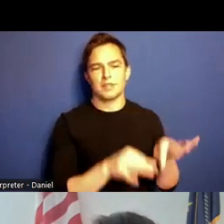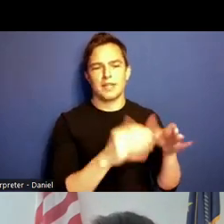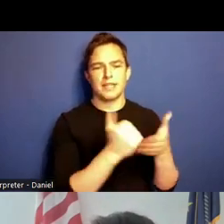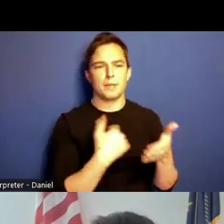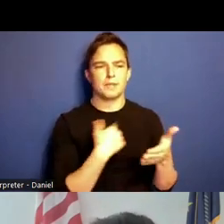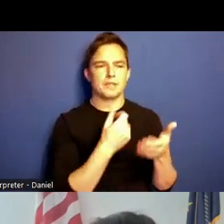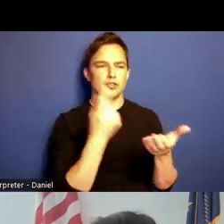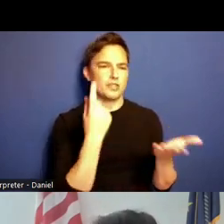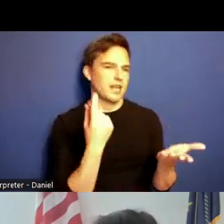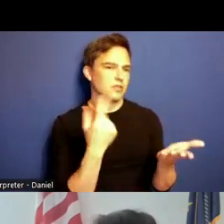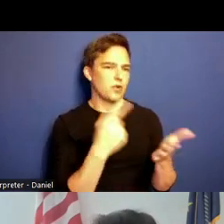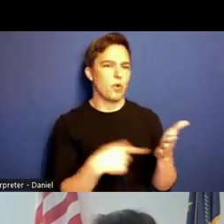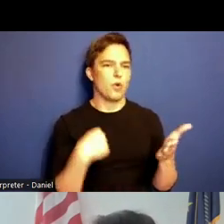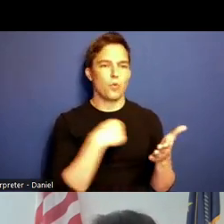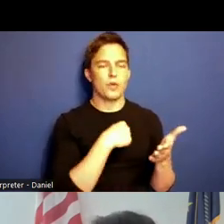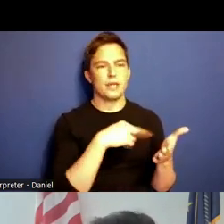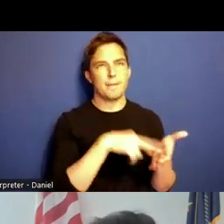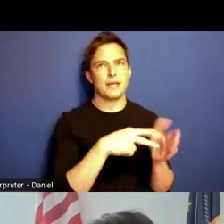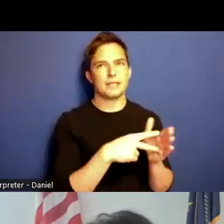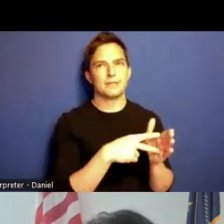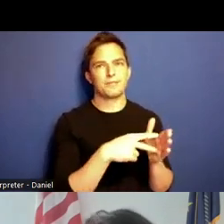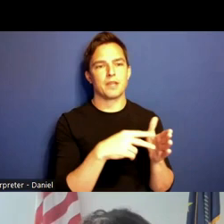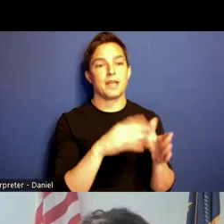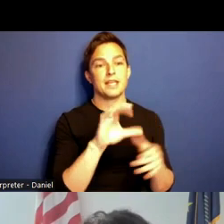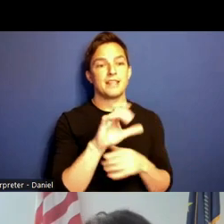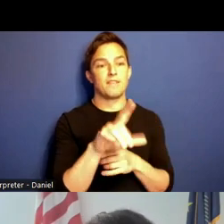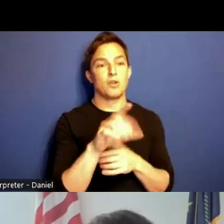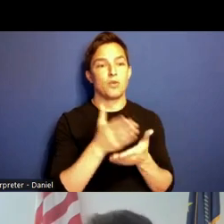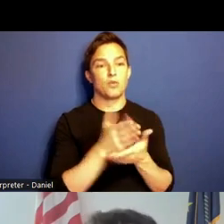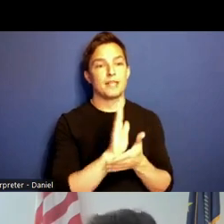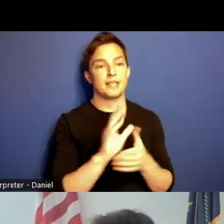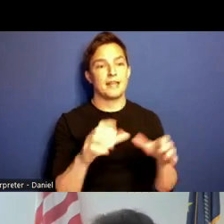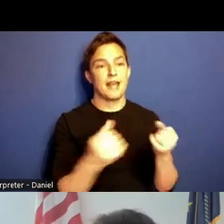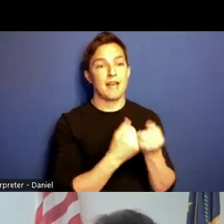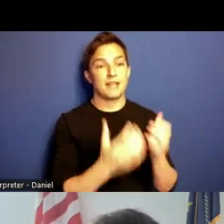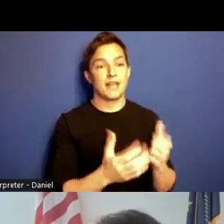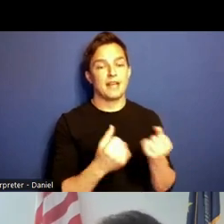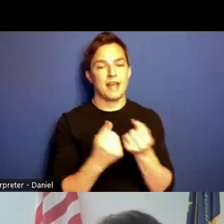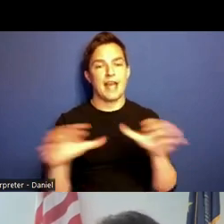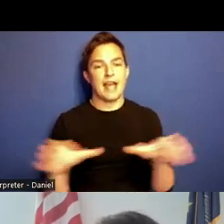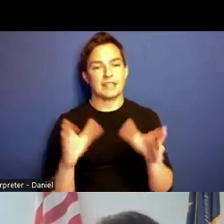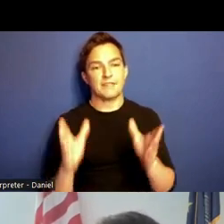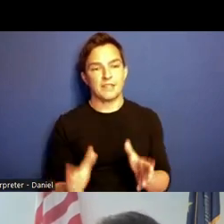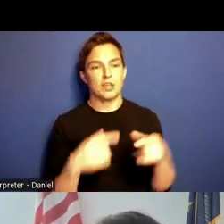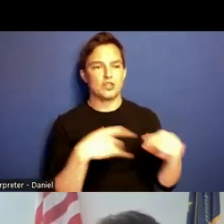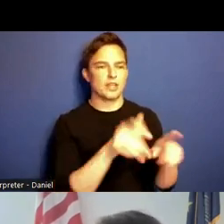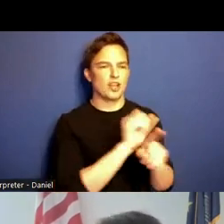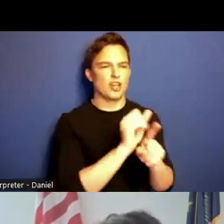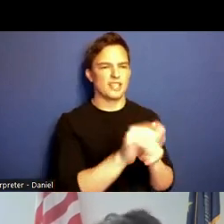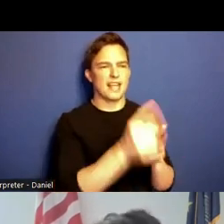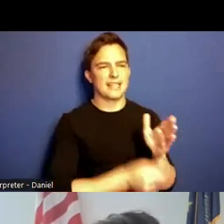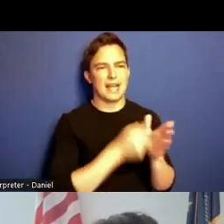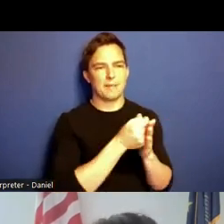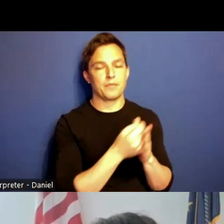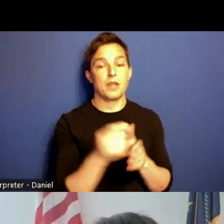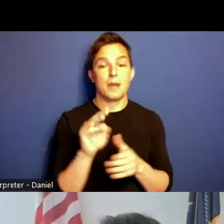understand what we meant as far as civil rights advocates and activists within the context of that time. We heard from